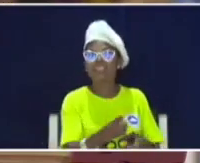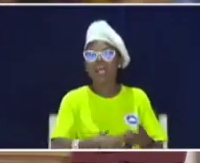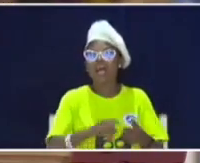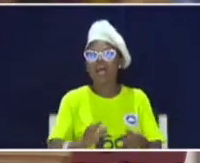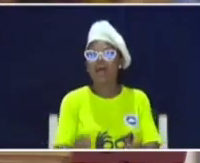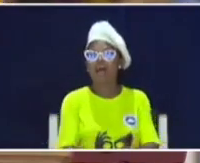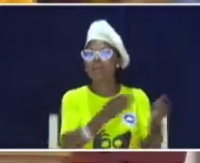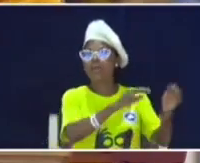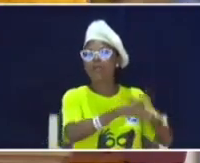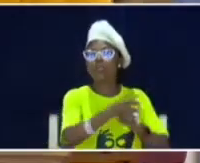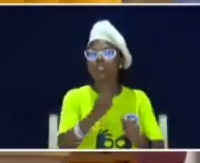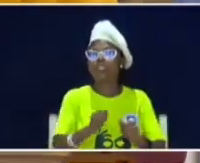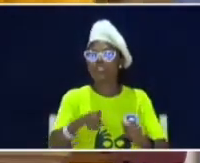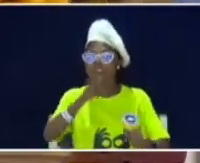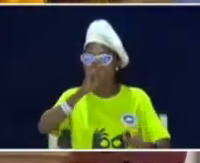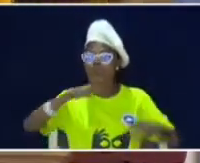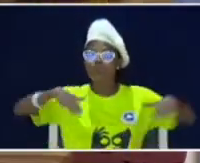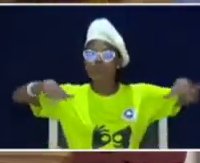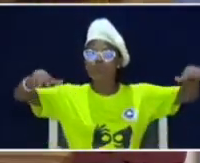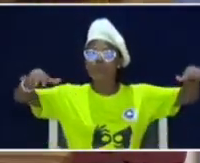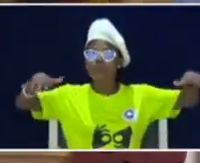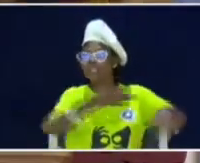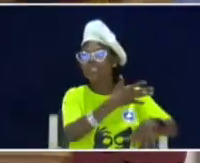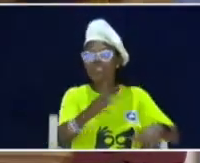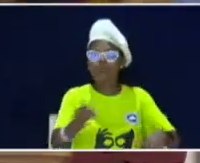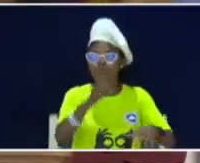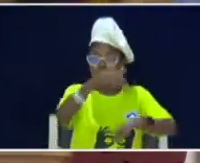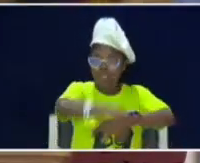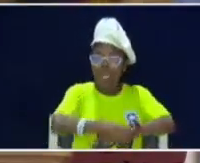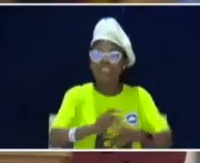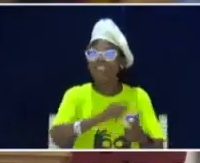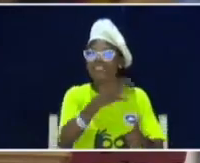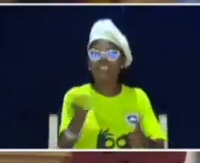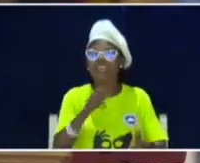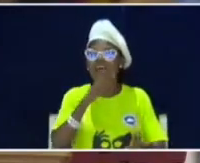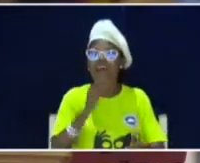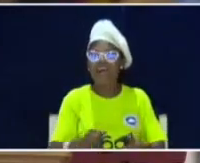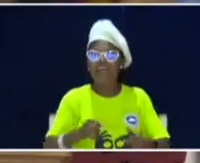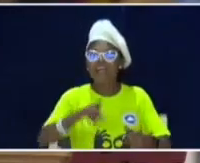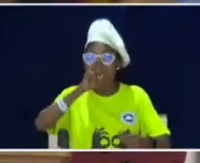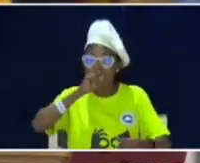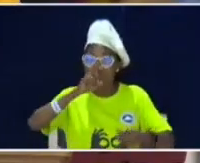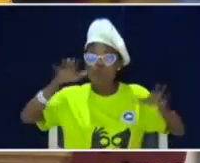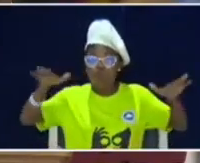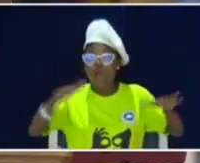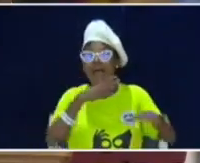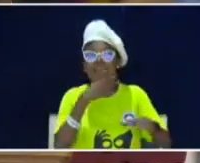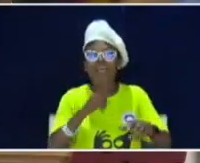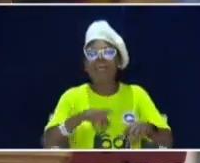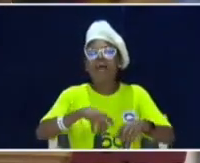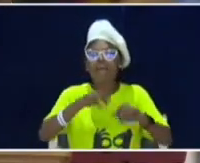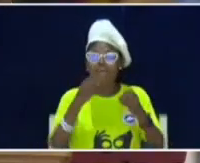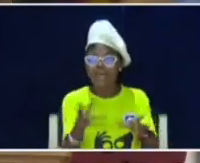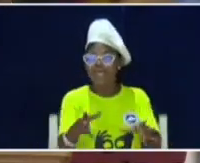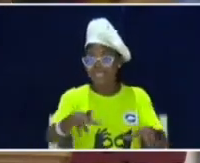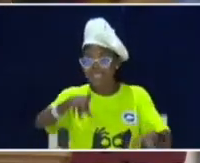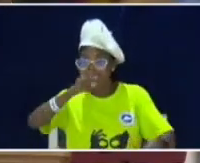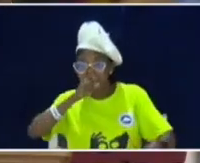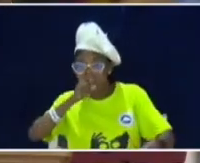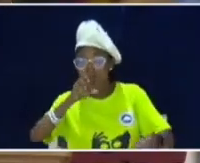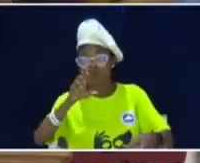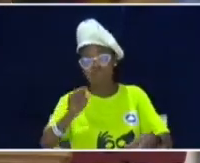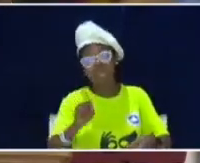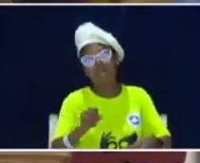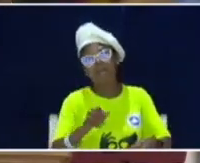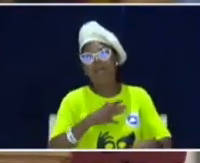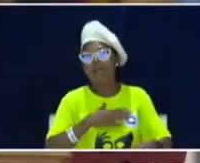wings." Tonight, there are eagles and there is eagle. When we talk about eagles, they